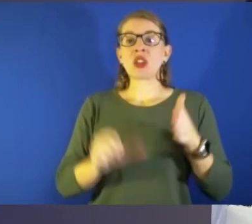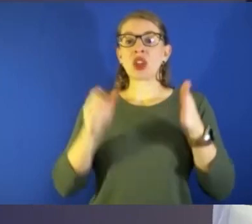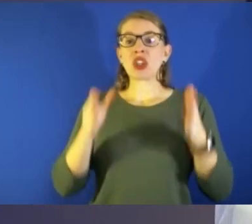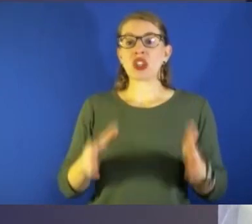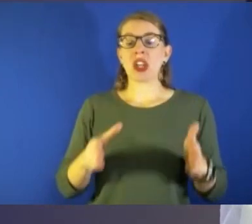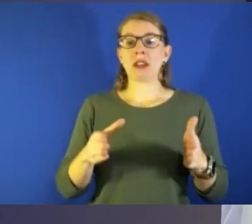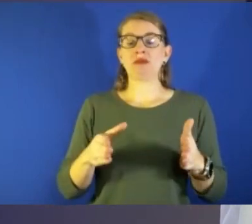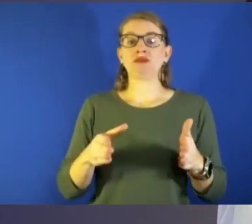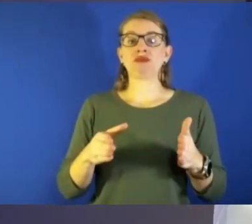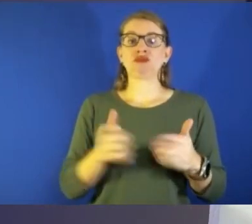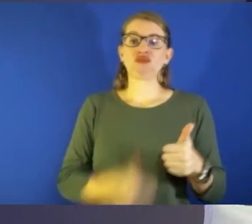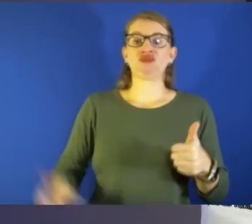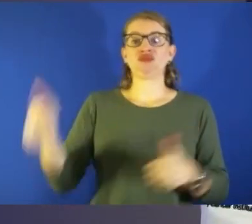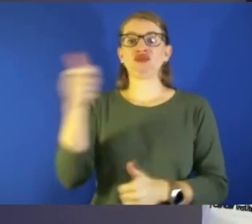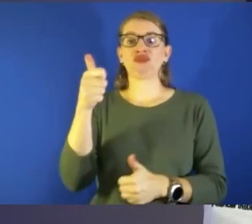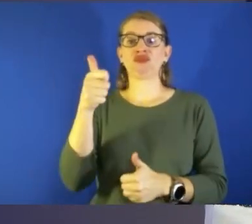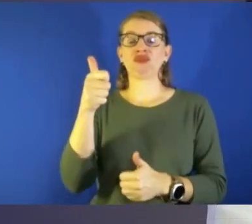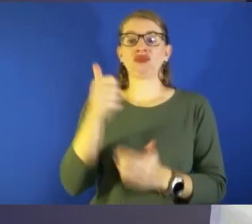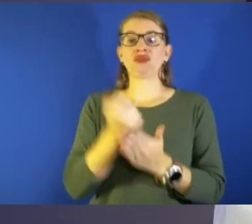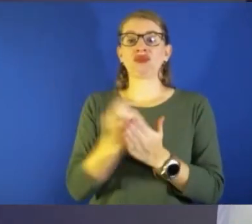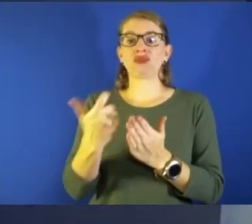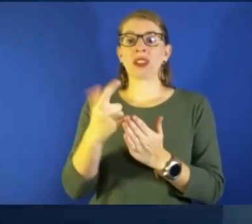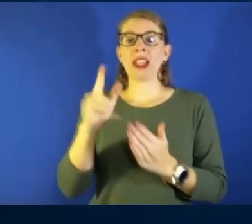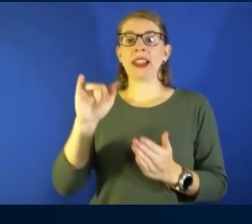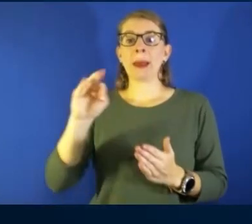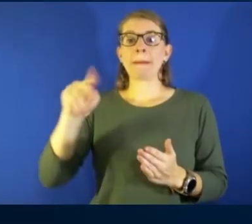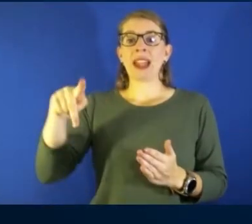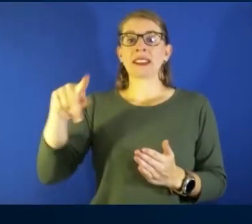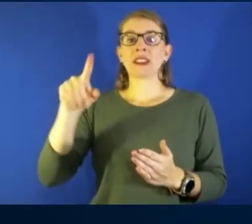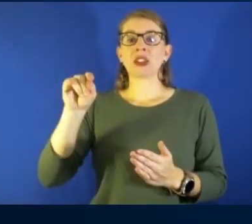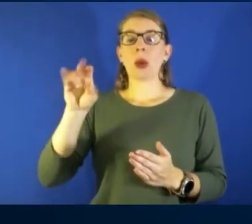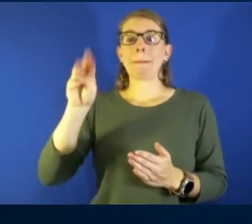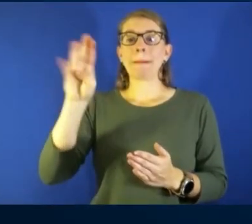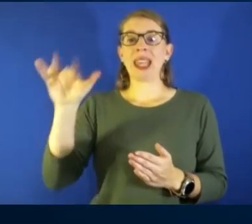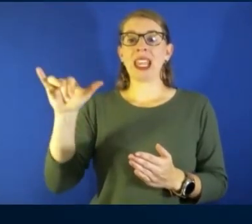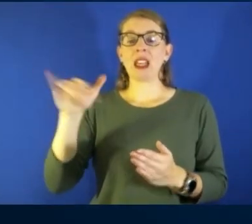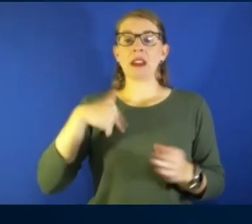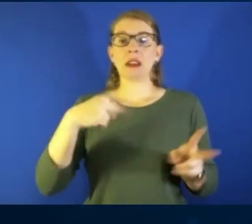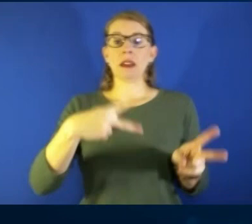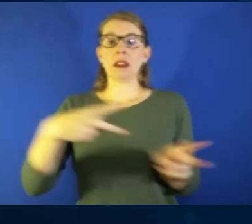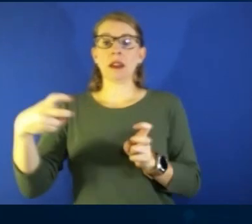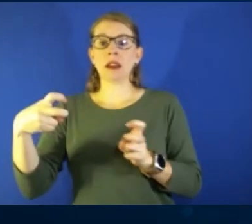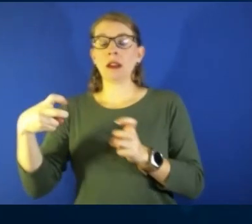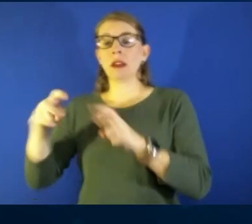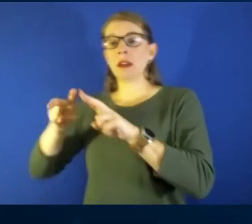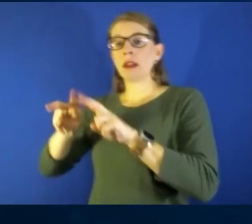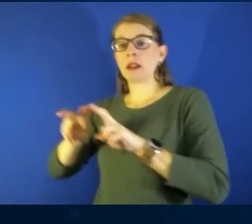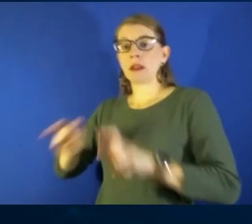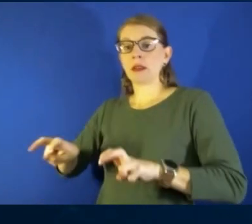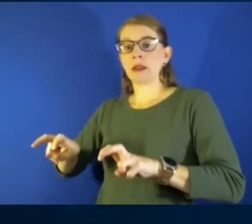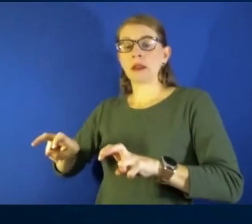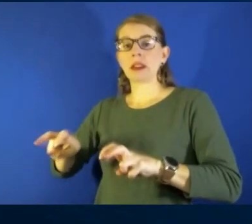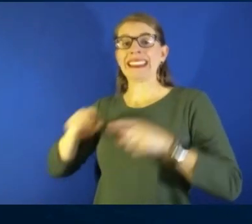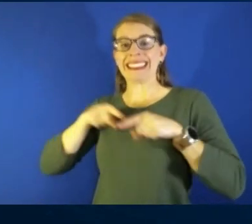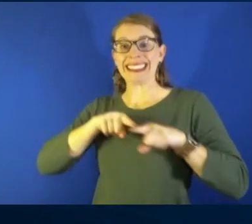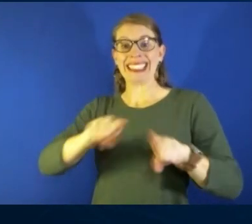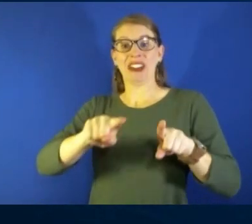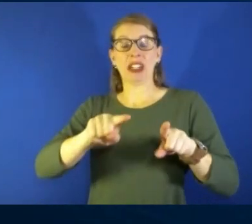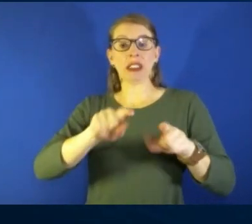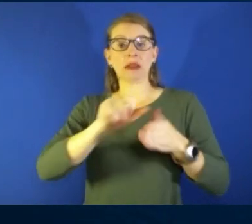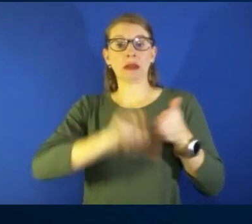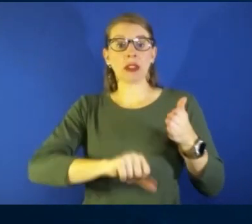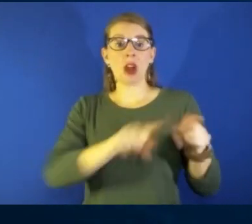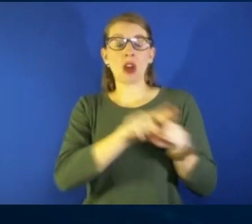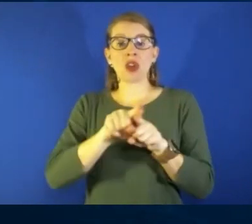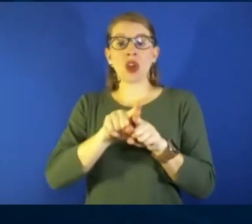we're doing a lumpectomy and sampling the lymph nodes at the time of the procedure, but it also requires a trained radiation